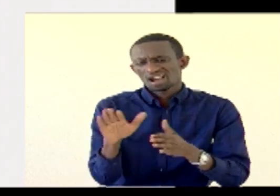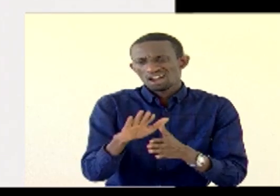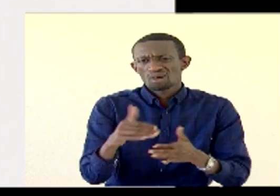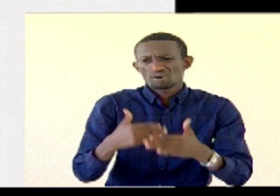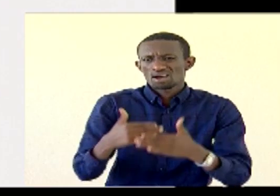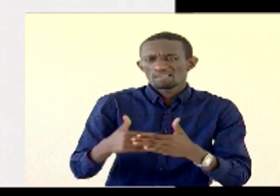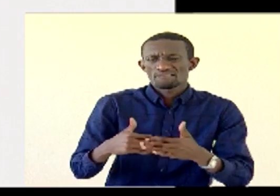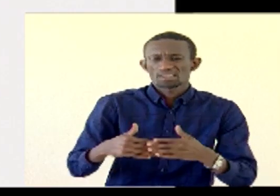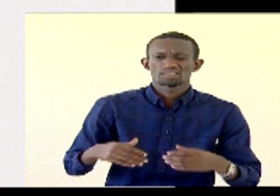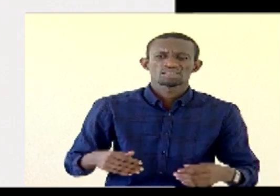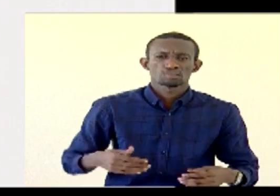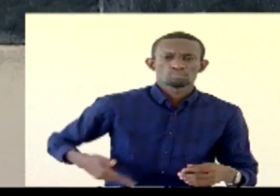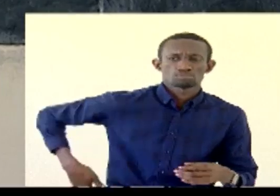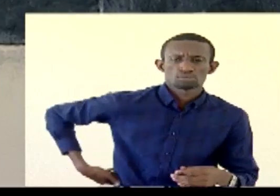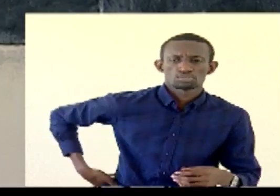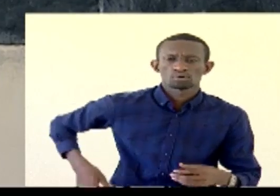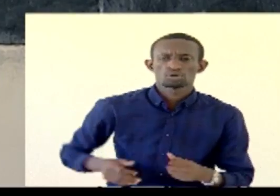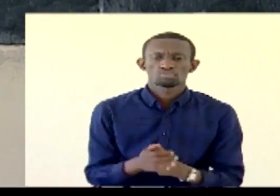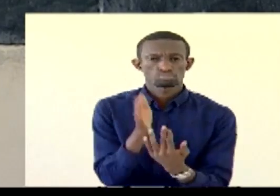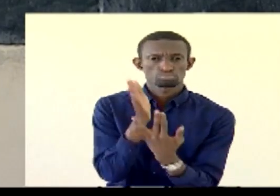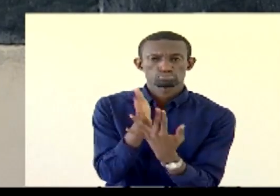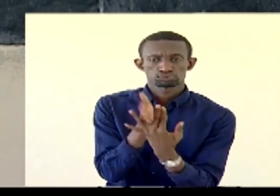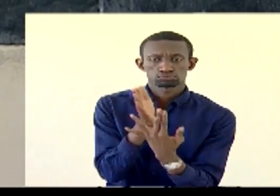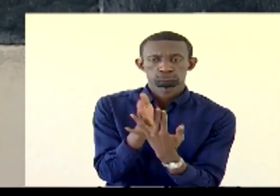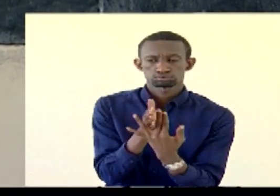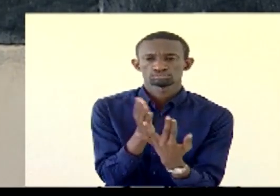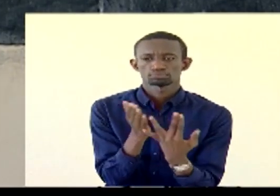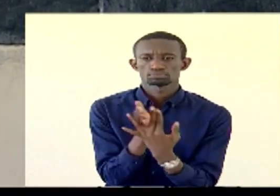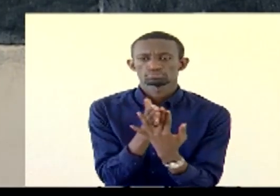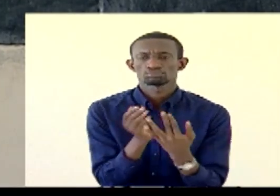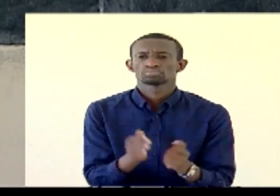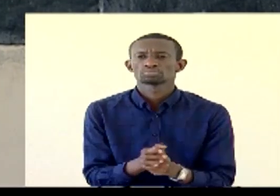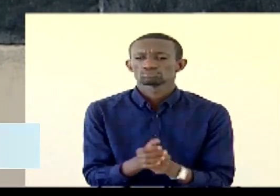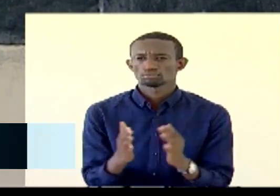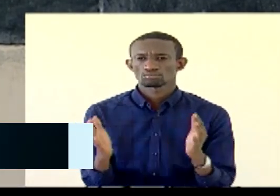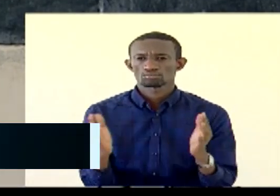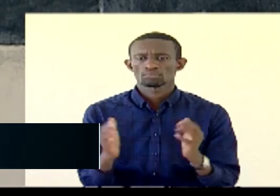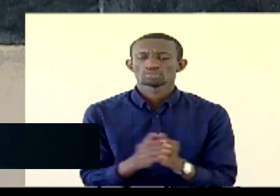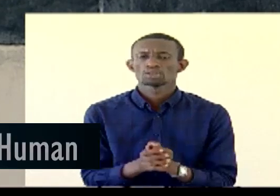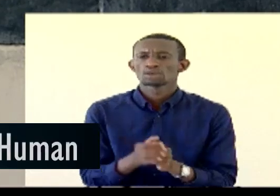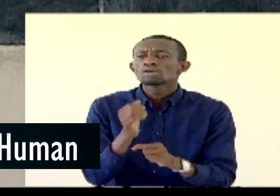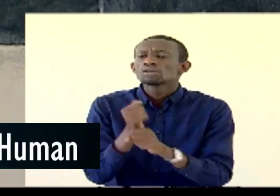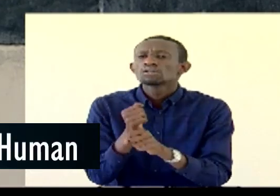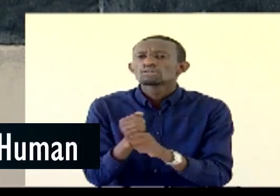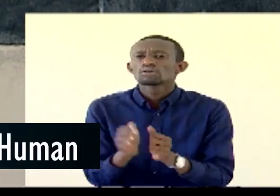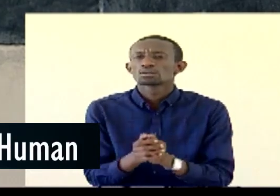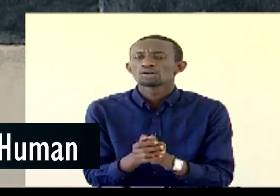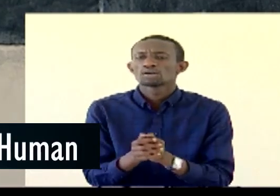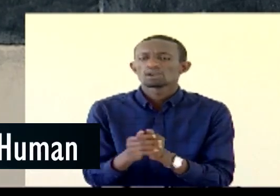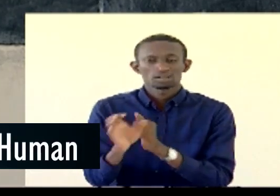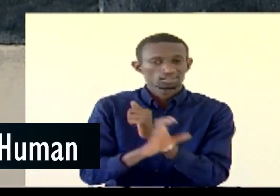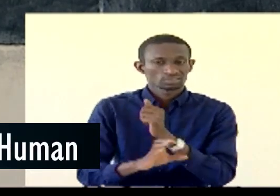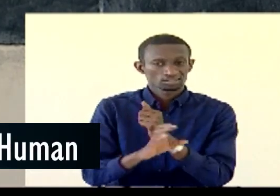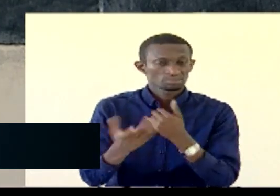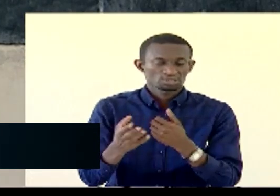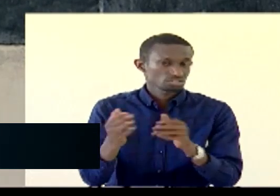at the middle of the back, and they have the following functions. Student, I want to give you a small time to think about